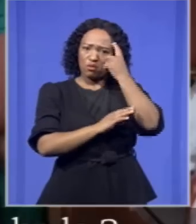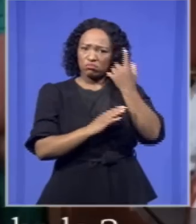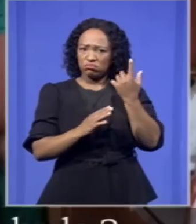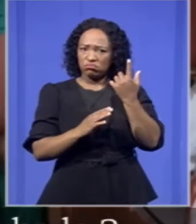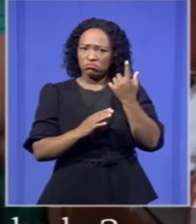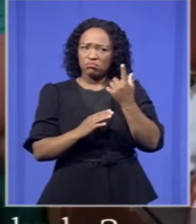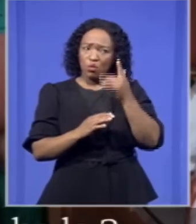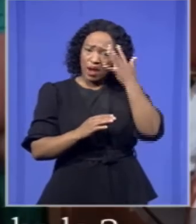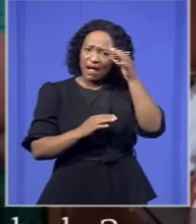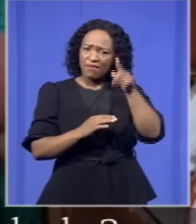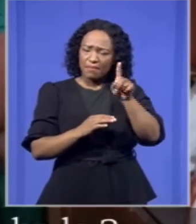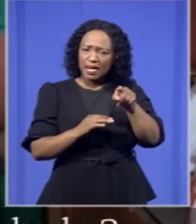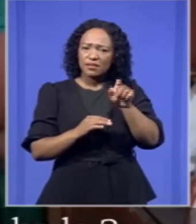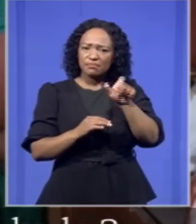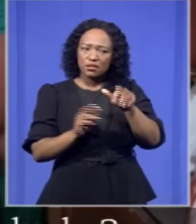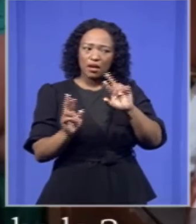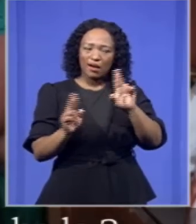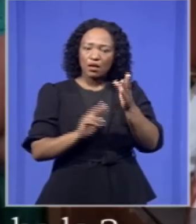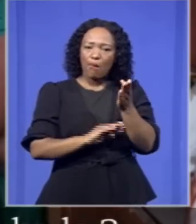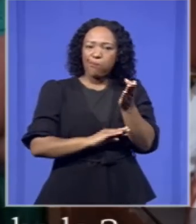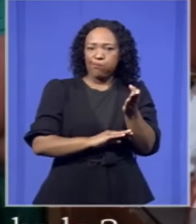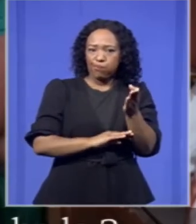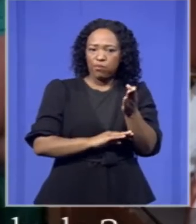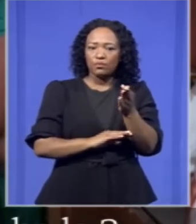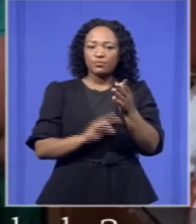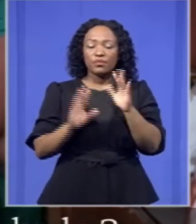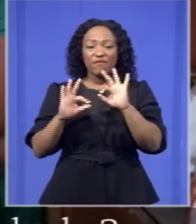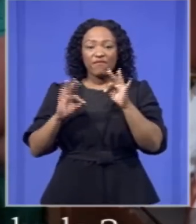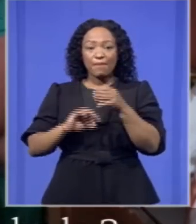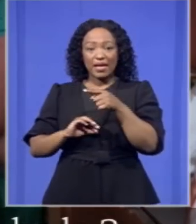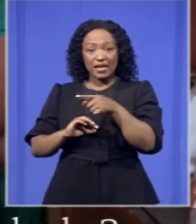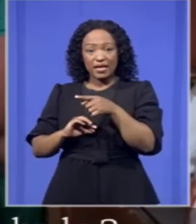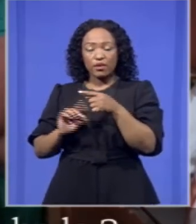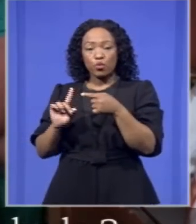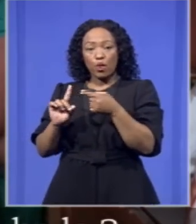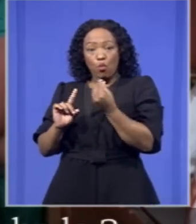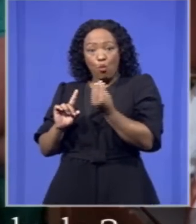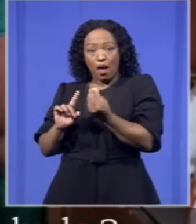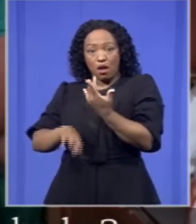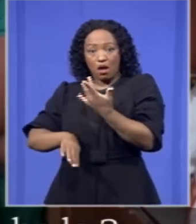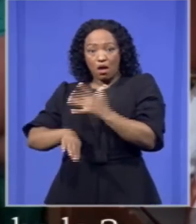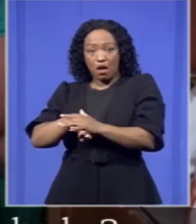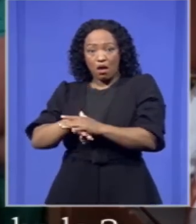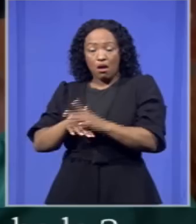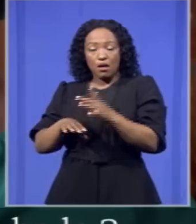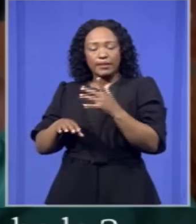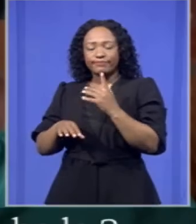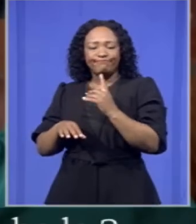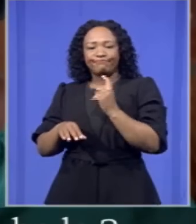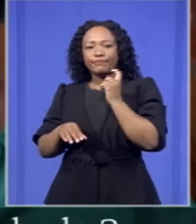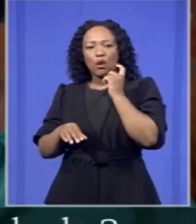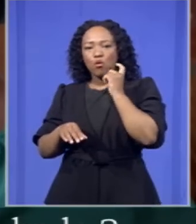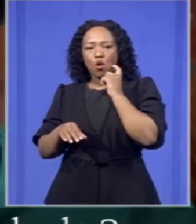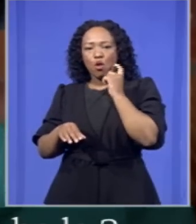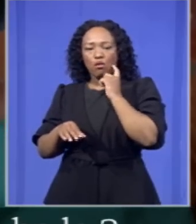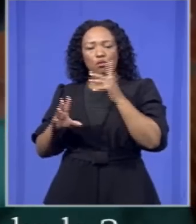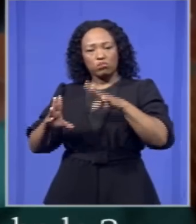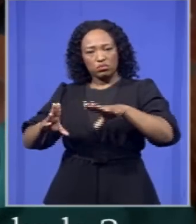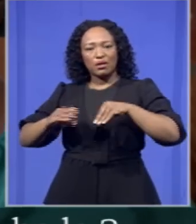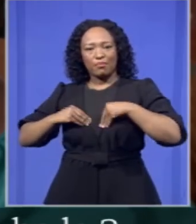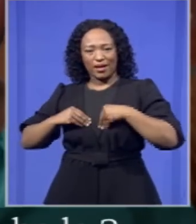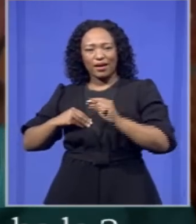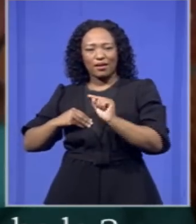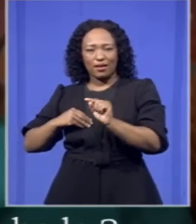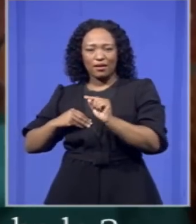standby. Lelapa le lengwe leo le latlhegetsweng ke ngwana la re ga go bonolo go amogela seo se diragetseng. Maagwe Baranye a re go tlile go mo